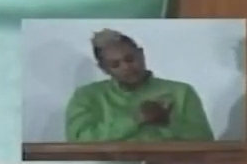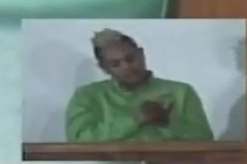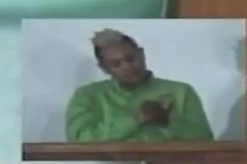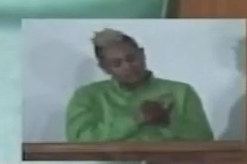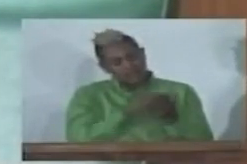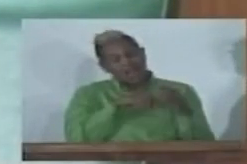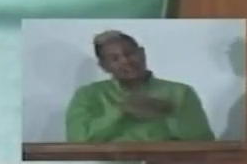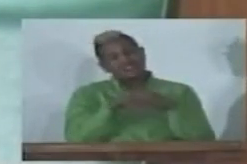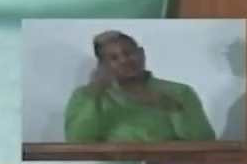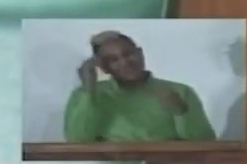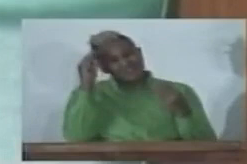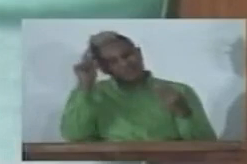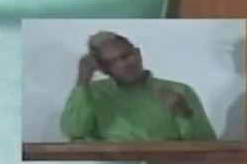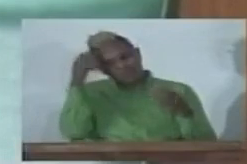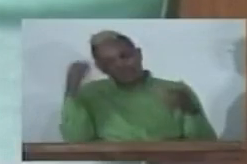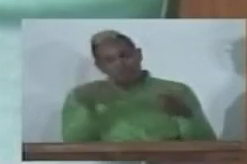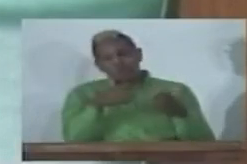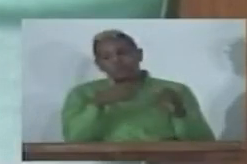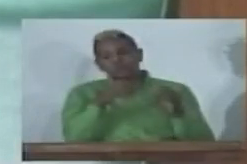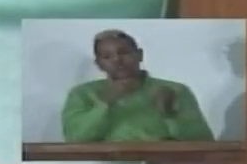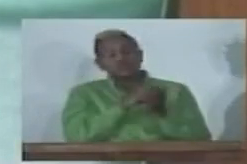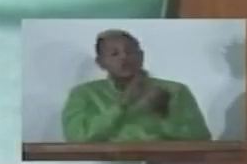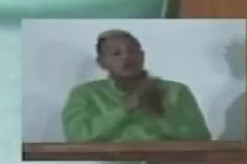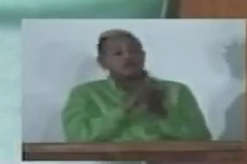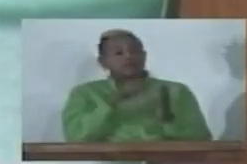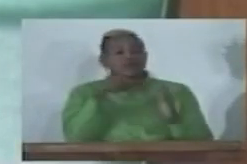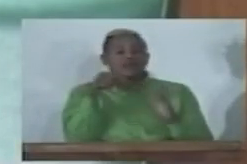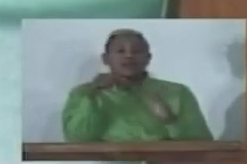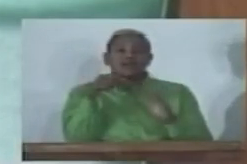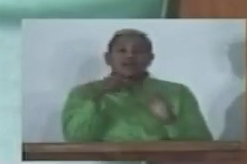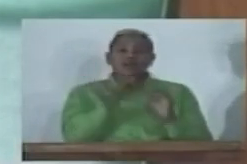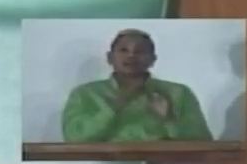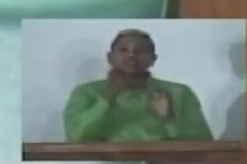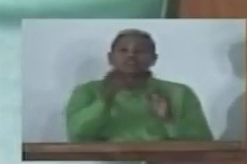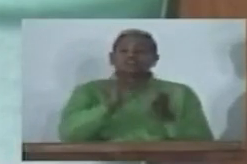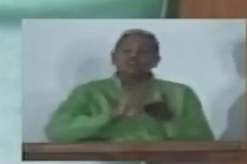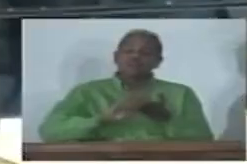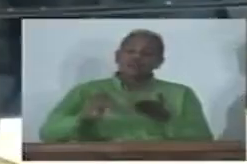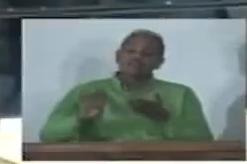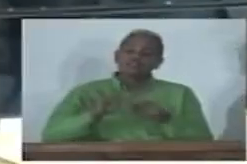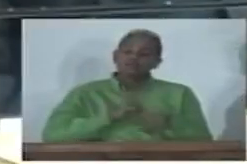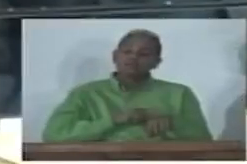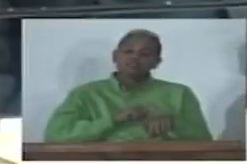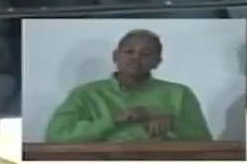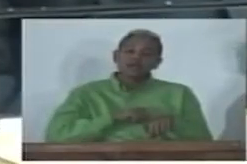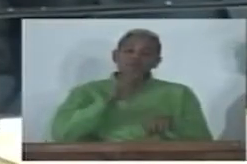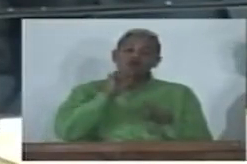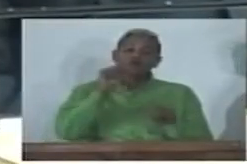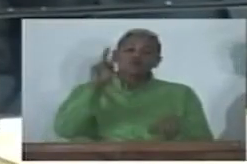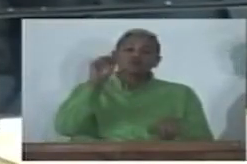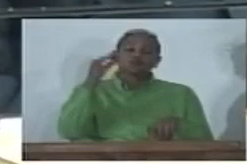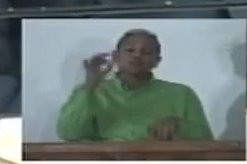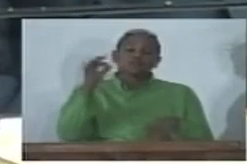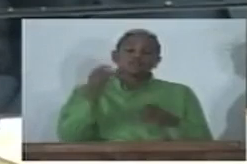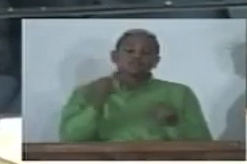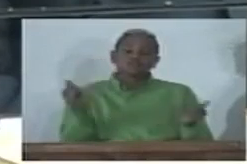Cabinet Documents Extension of Exemption Period Order 2019